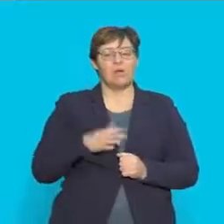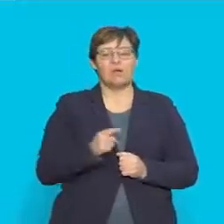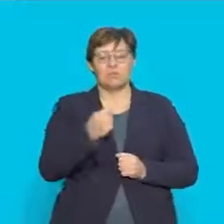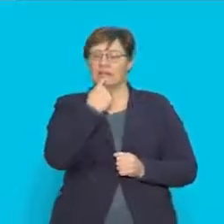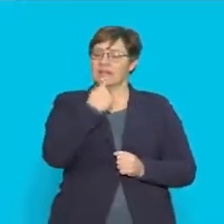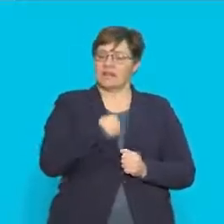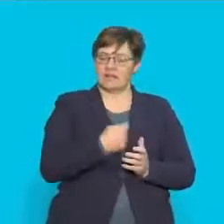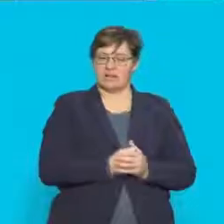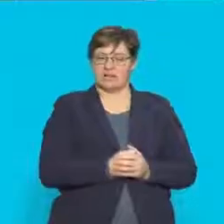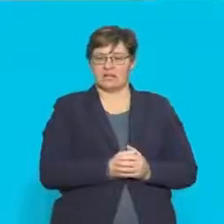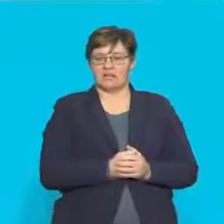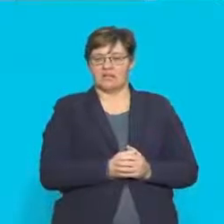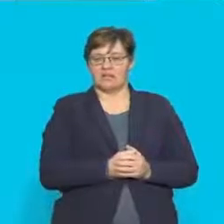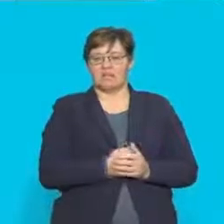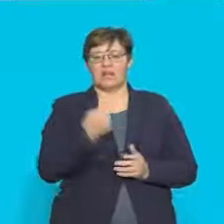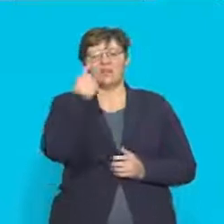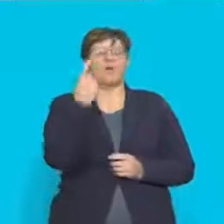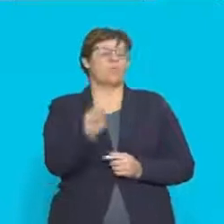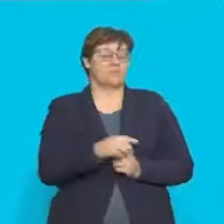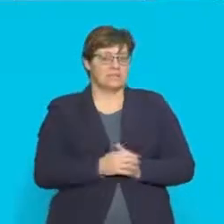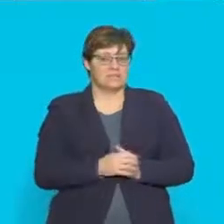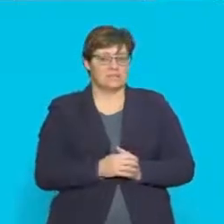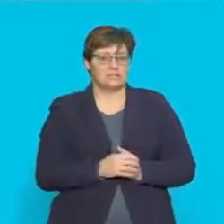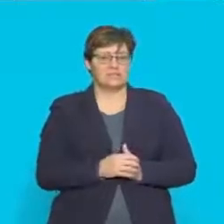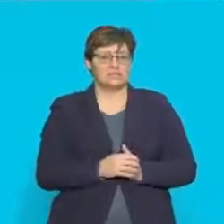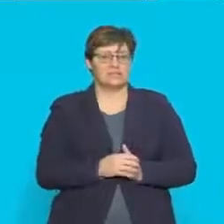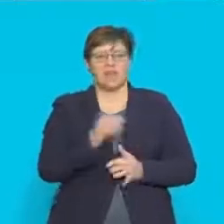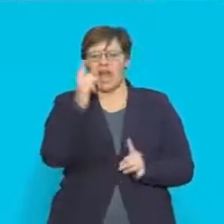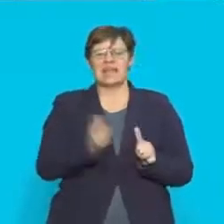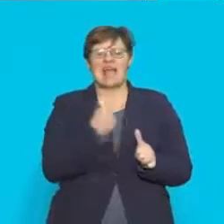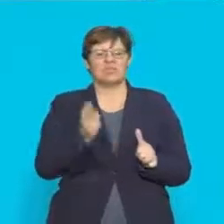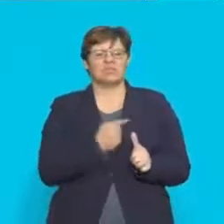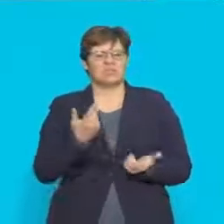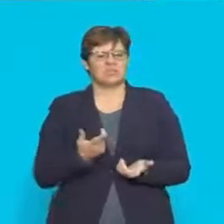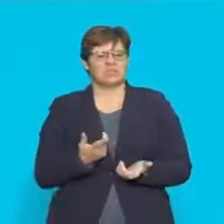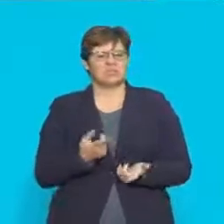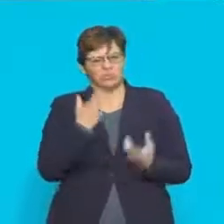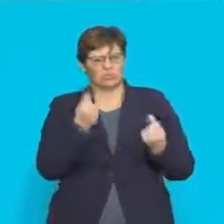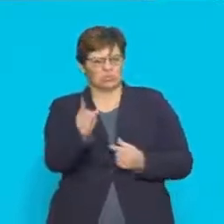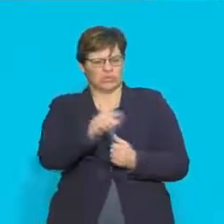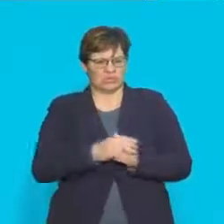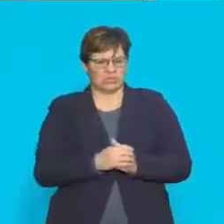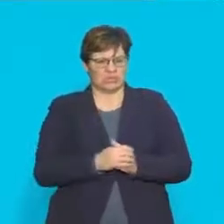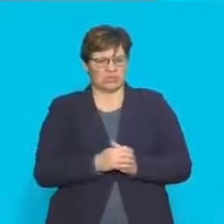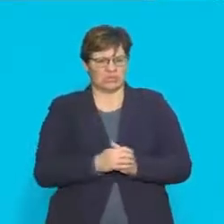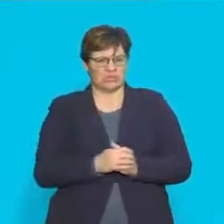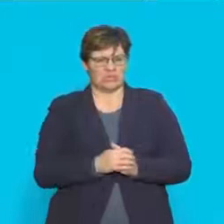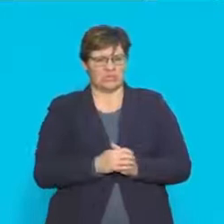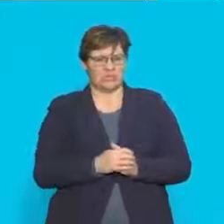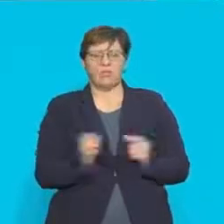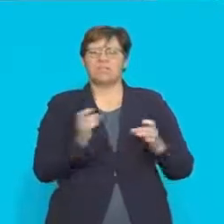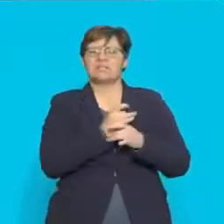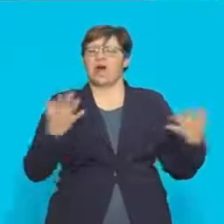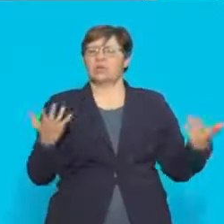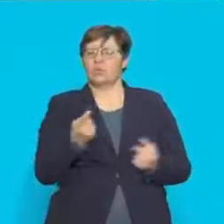tell me, right, or rather think about this. When you are counting, what exactly are you doing? One, where do you